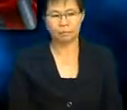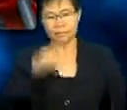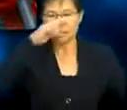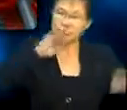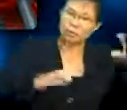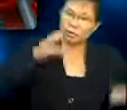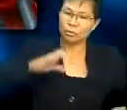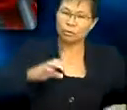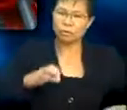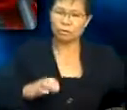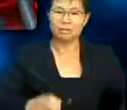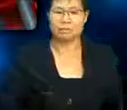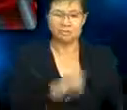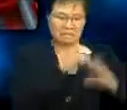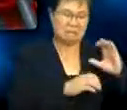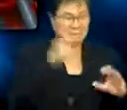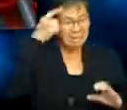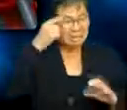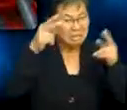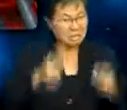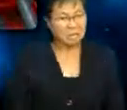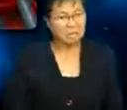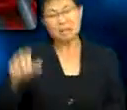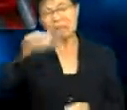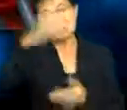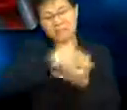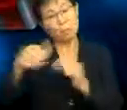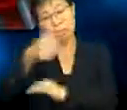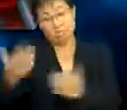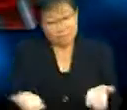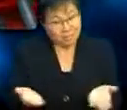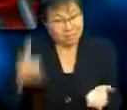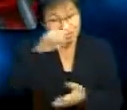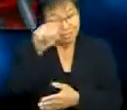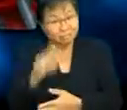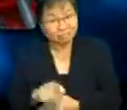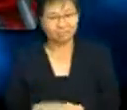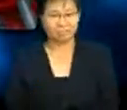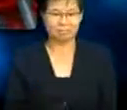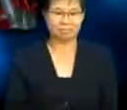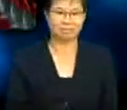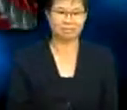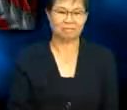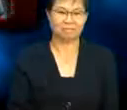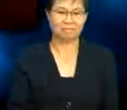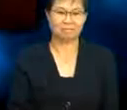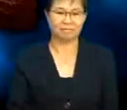Who? Who? Where? Is there someone else here?